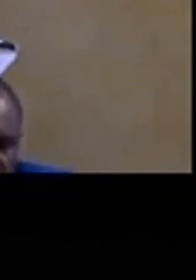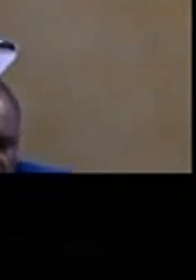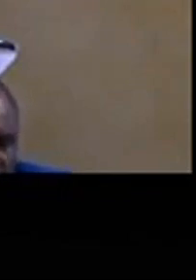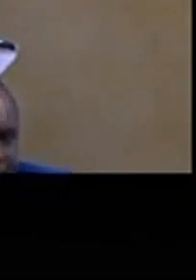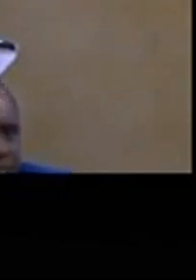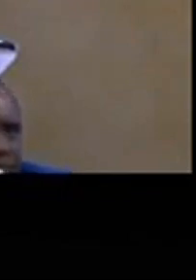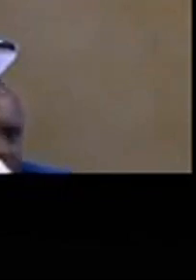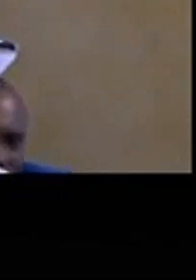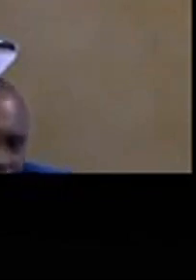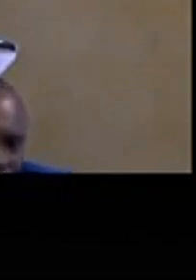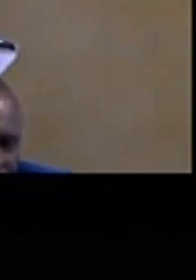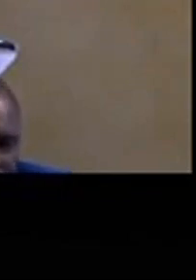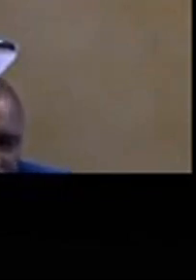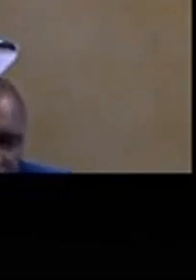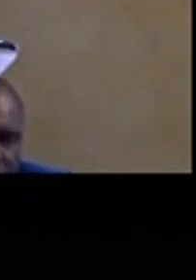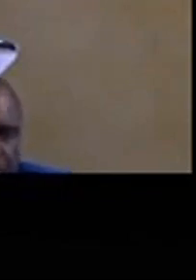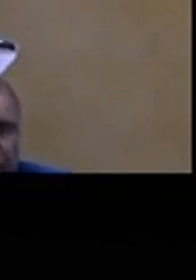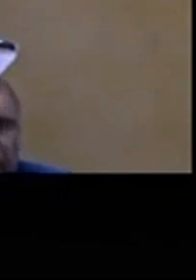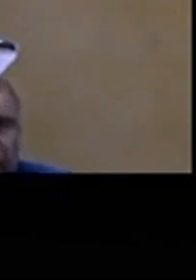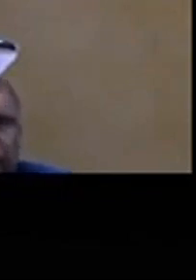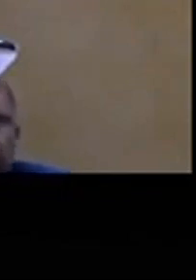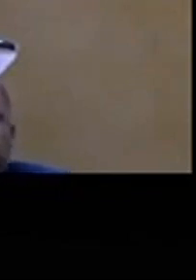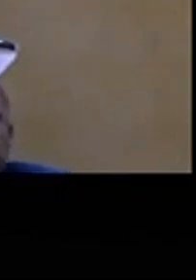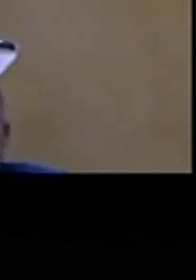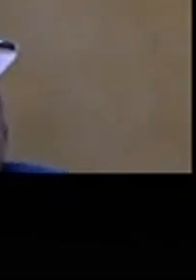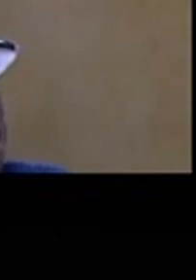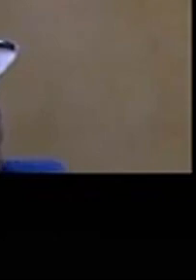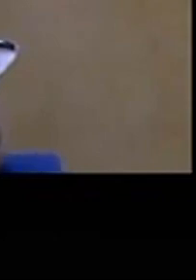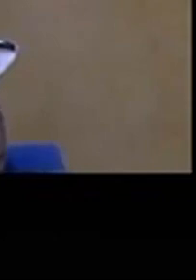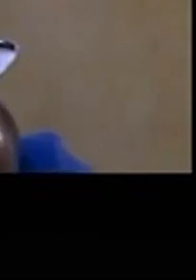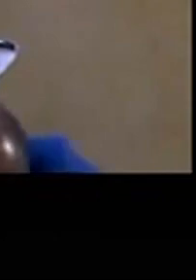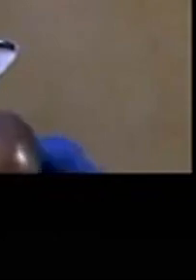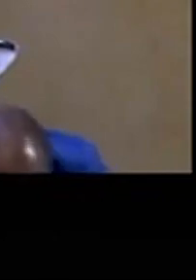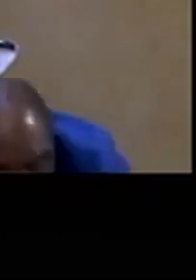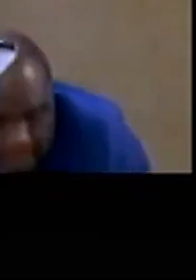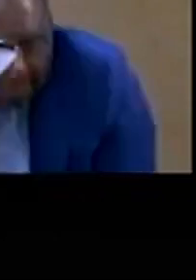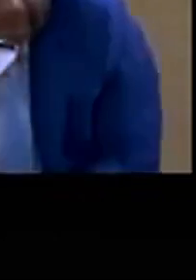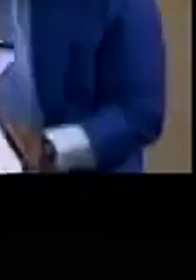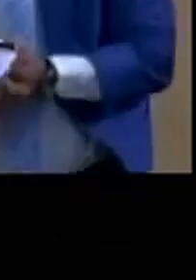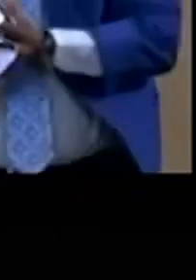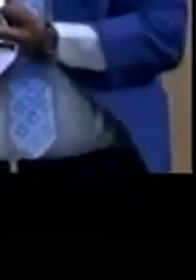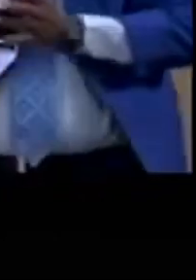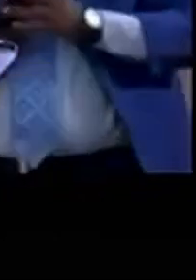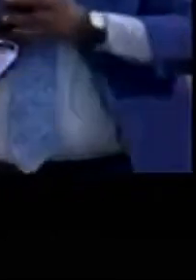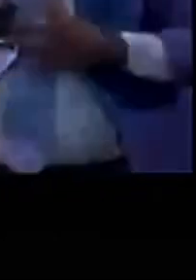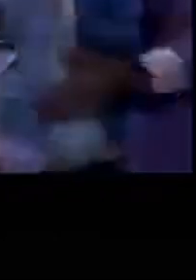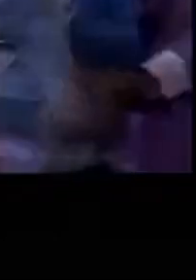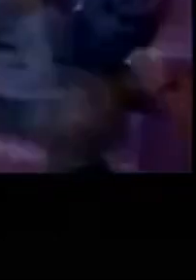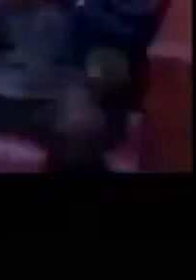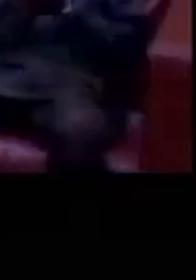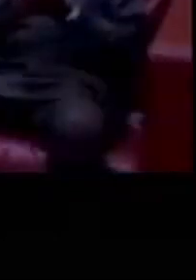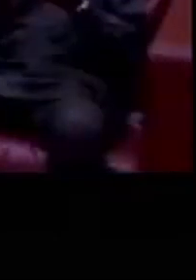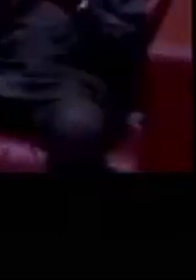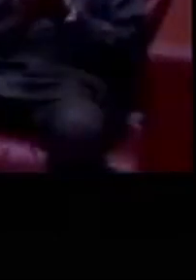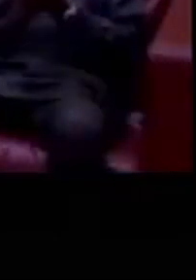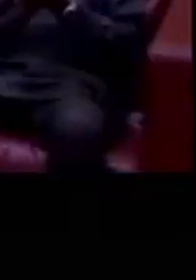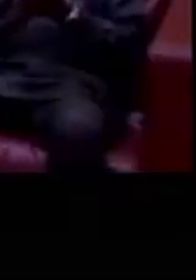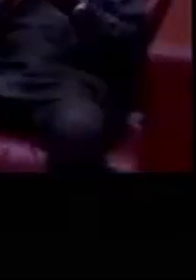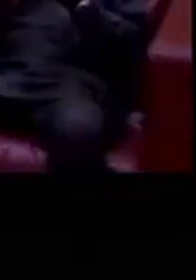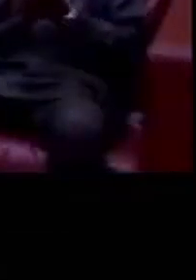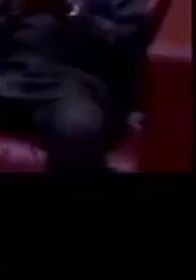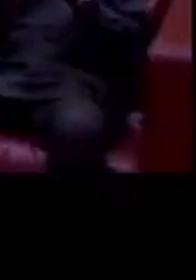thee, closer to thee, closer to thee, Lord, draw me closer, closer